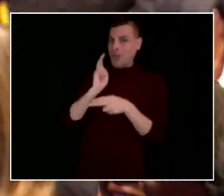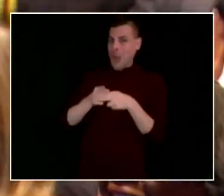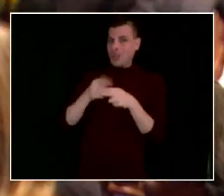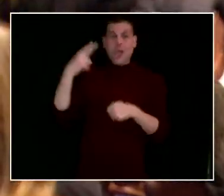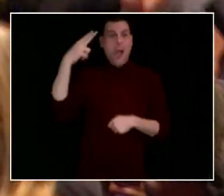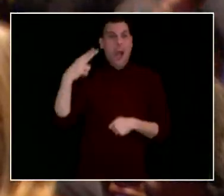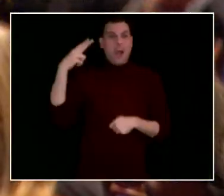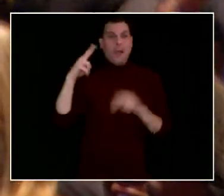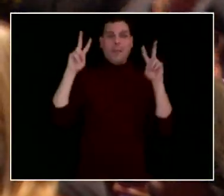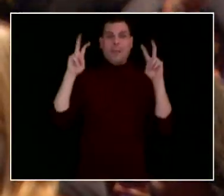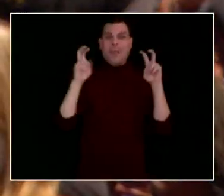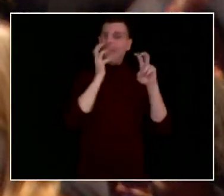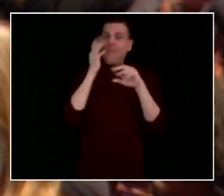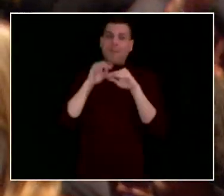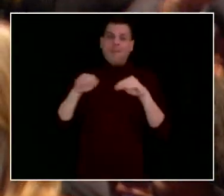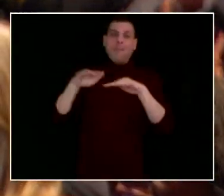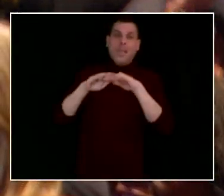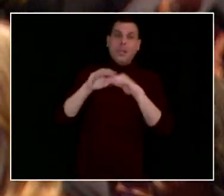Dreams.